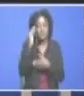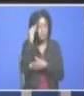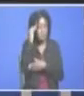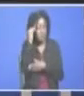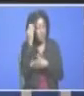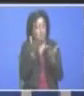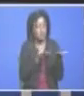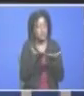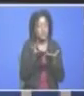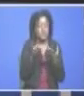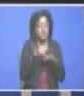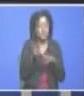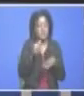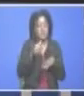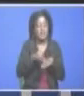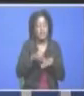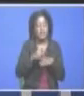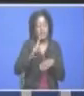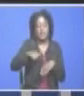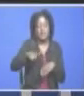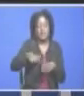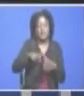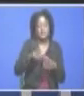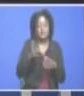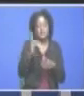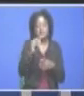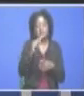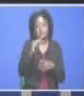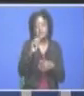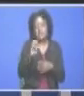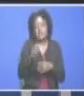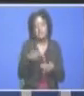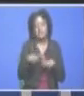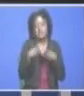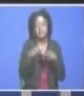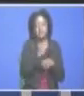at a later date. Queens College offers sympathies and condolences to the Knowles family.